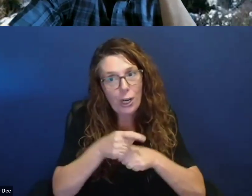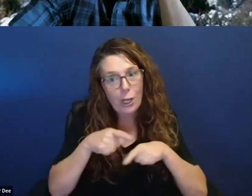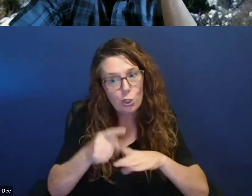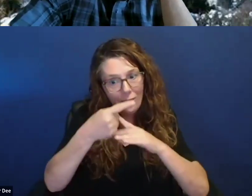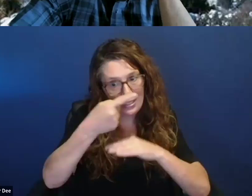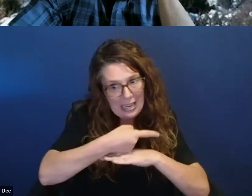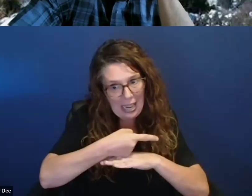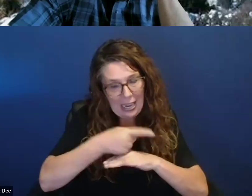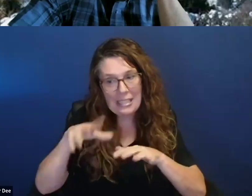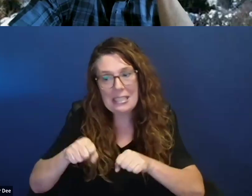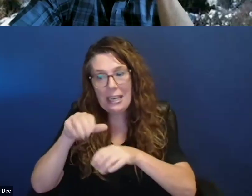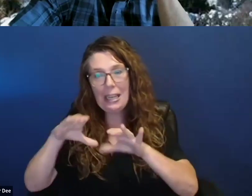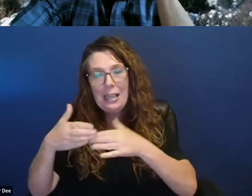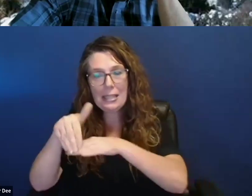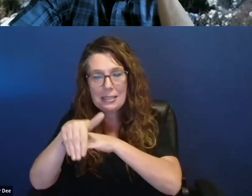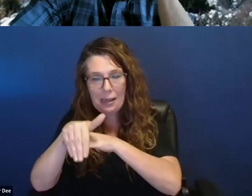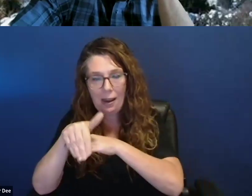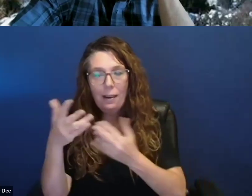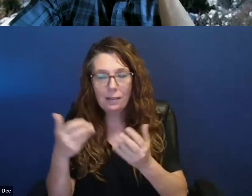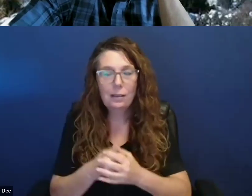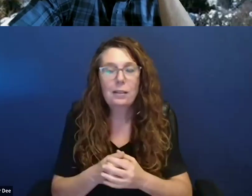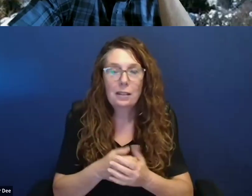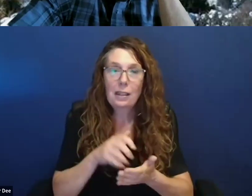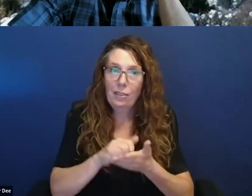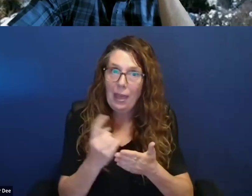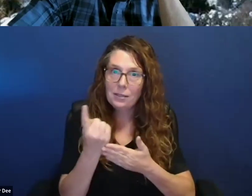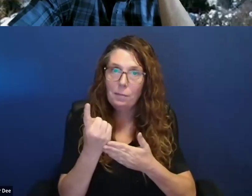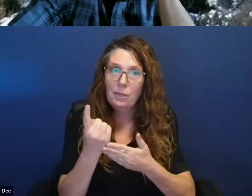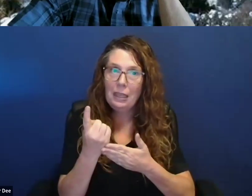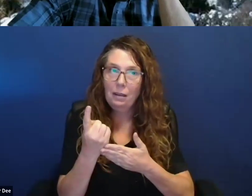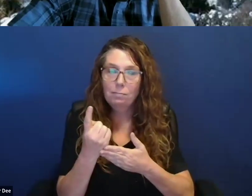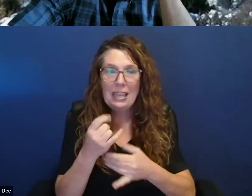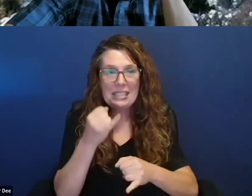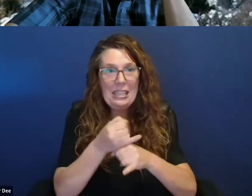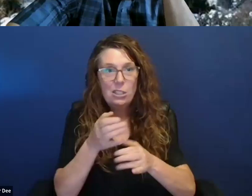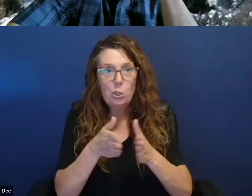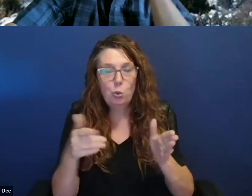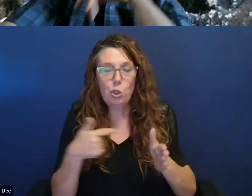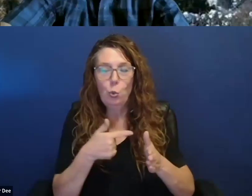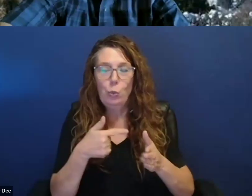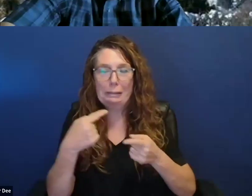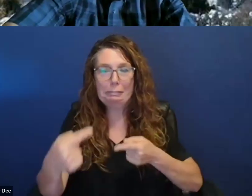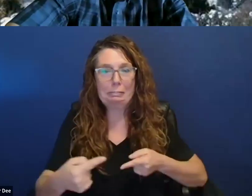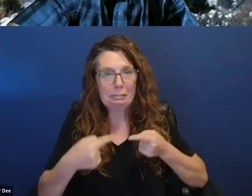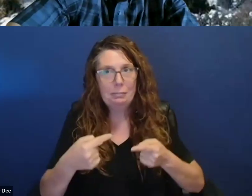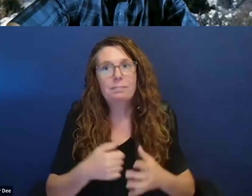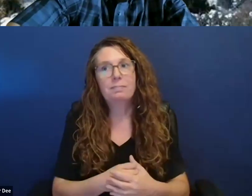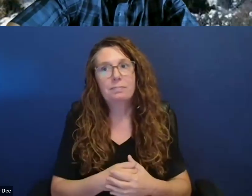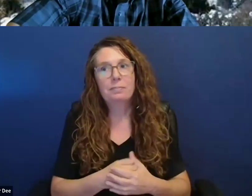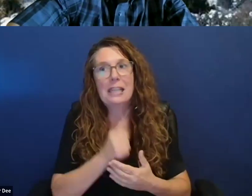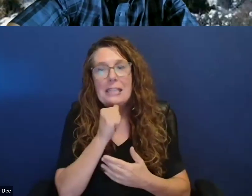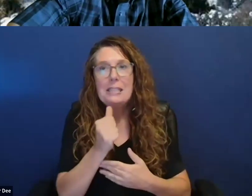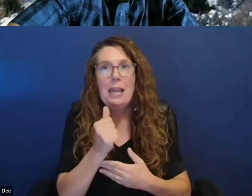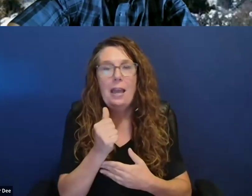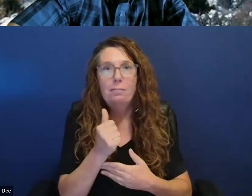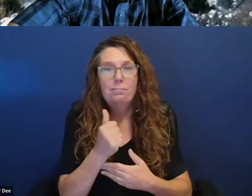the day and taking classes at night. And so that's something as an institution we struggle with. It's not